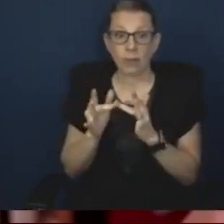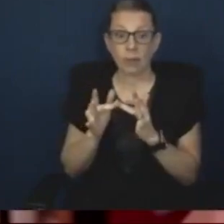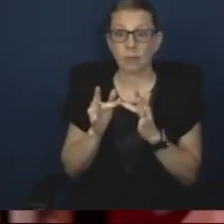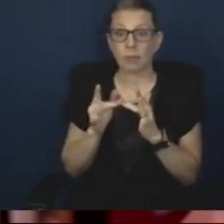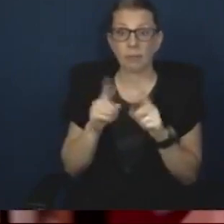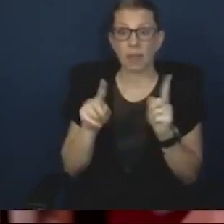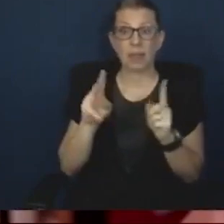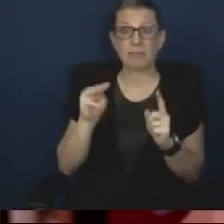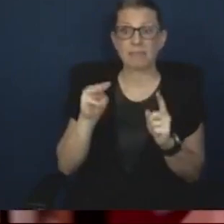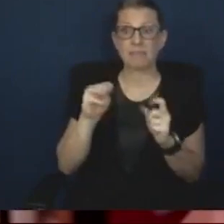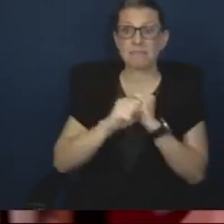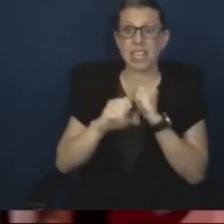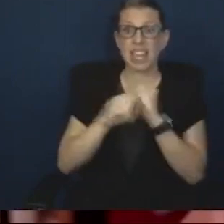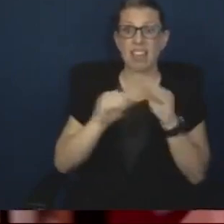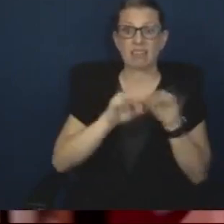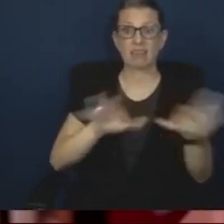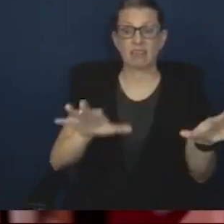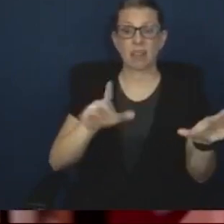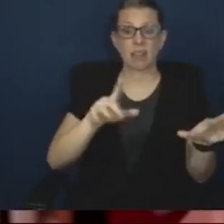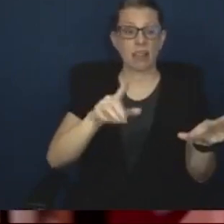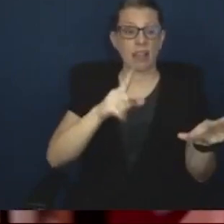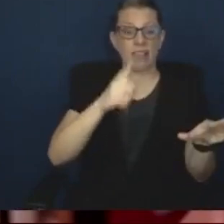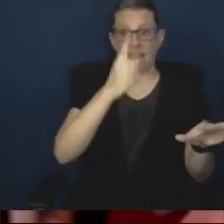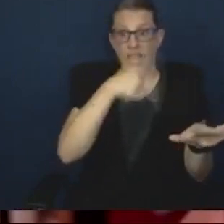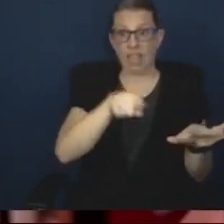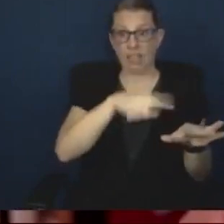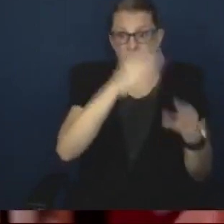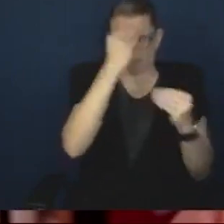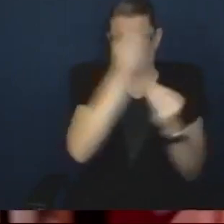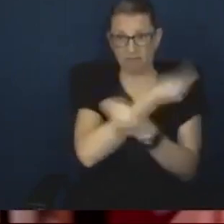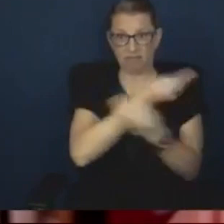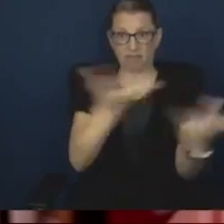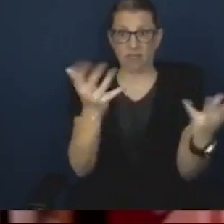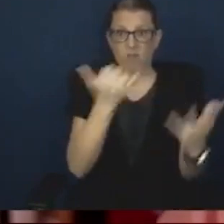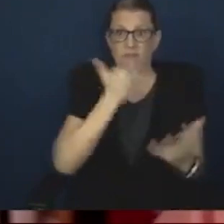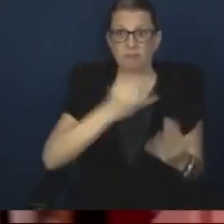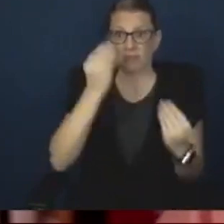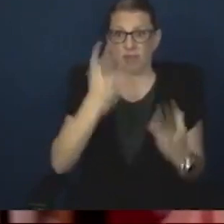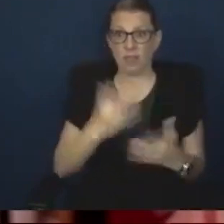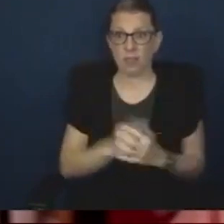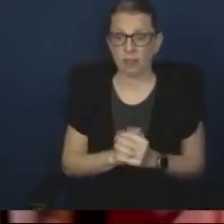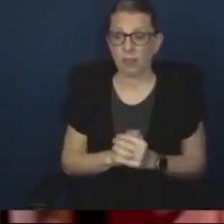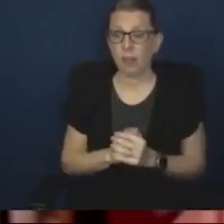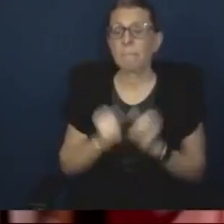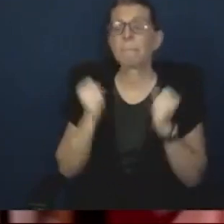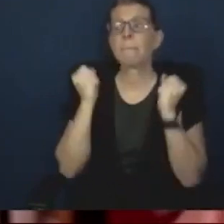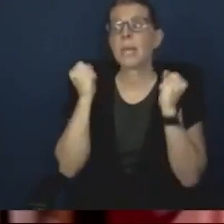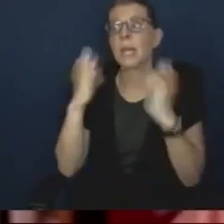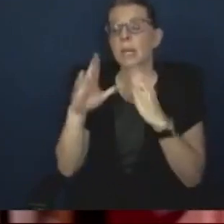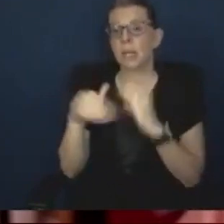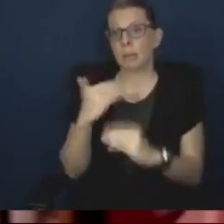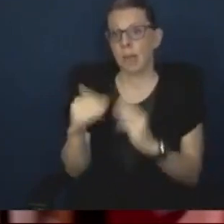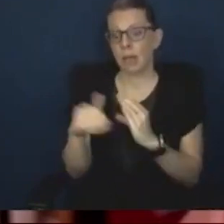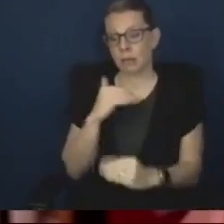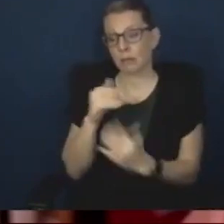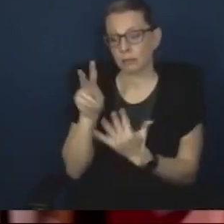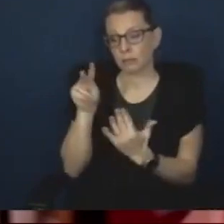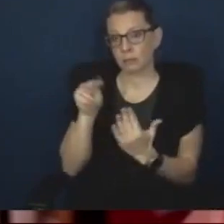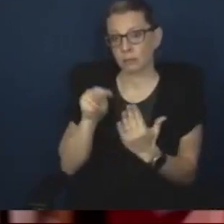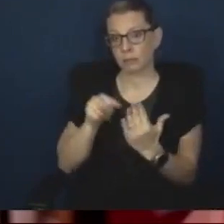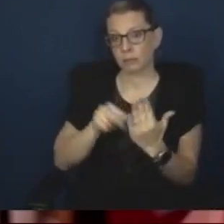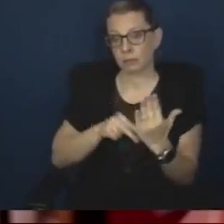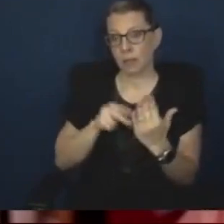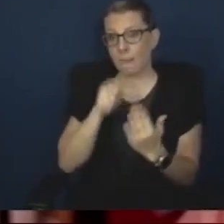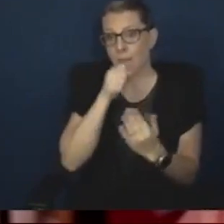often propagates incorrect information. And we get many, many emails. You know, as part of our podcast, we